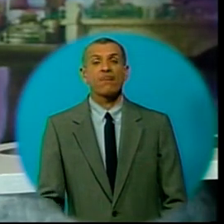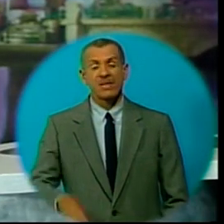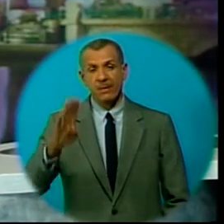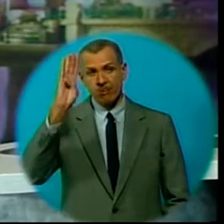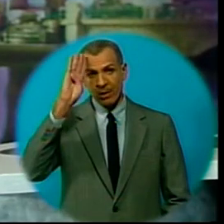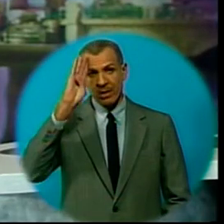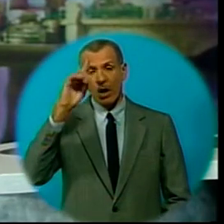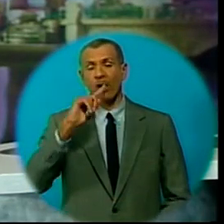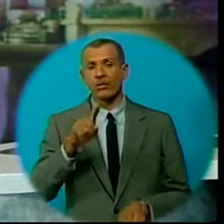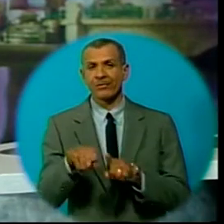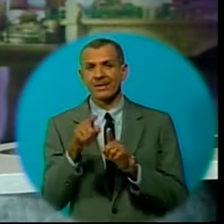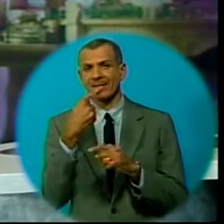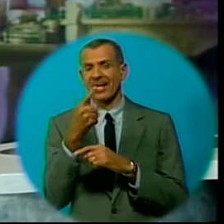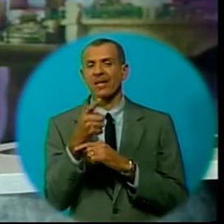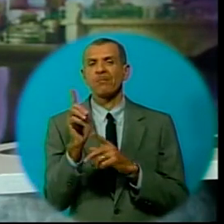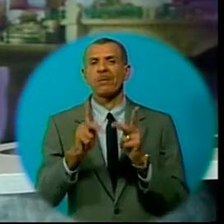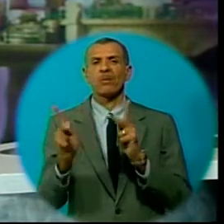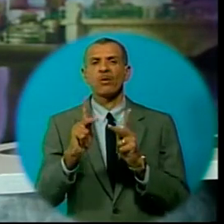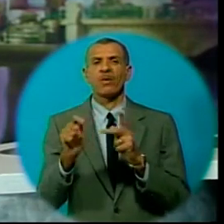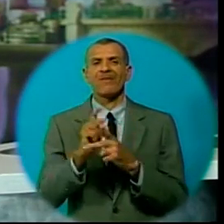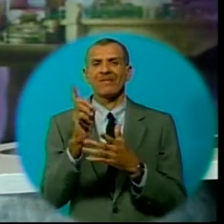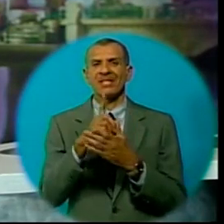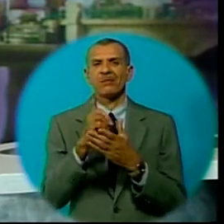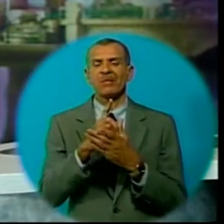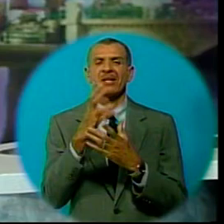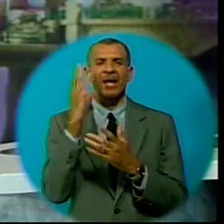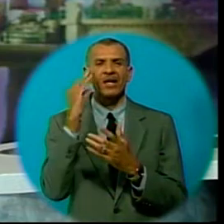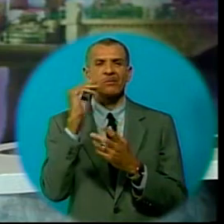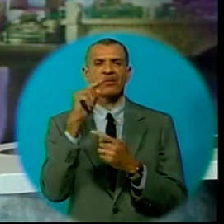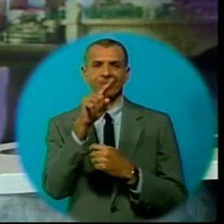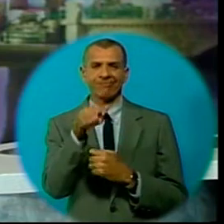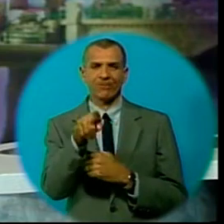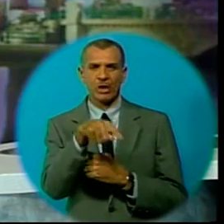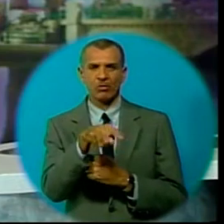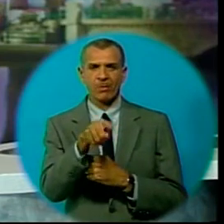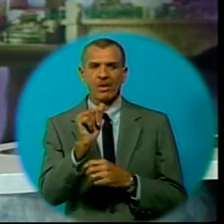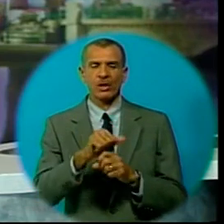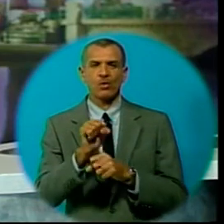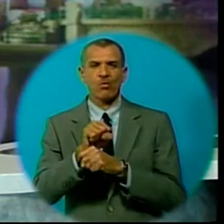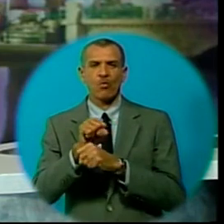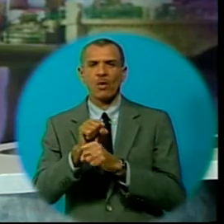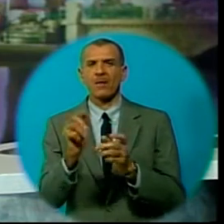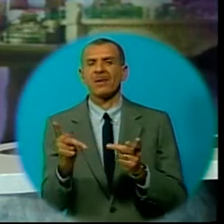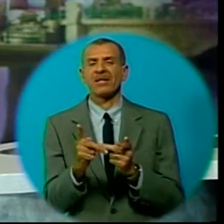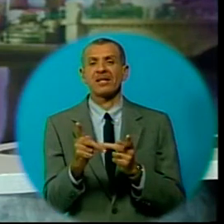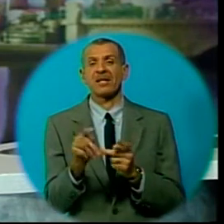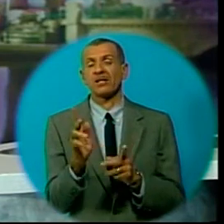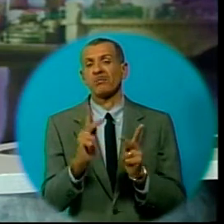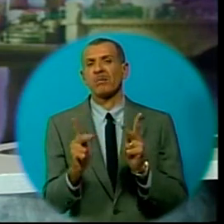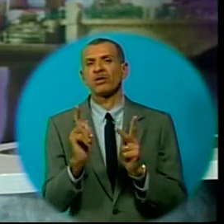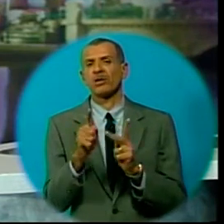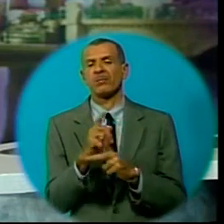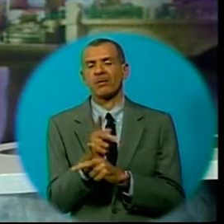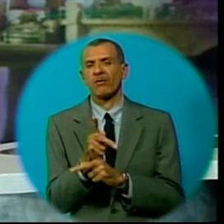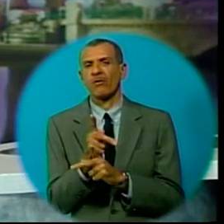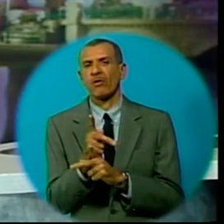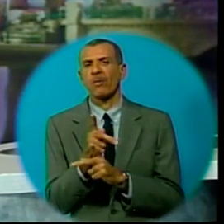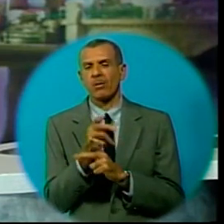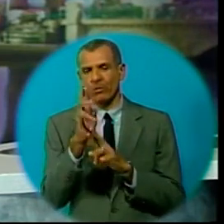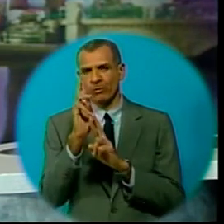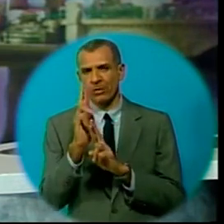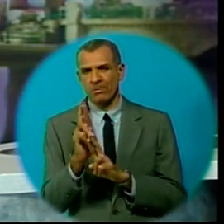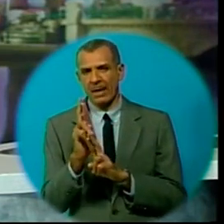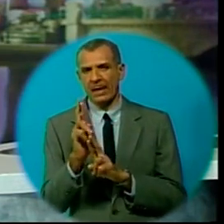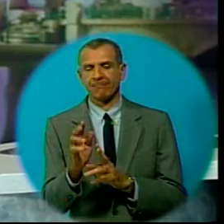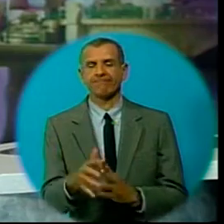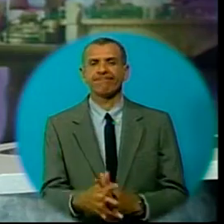Mr. Burnett adds that persons with disabilities also experience discrimination in the workplace, but that such persons should be treated with